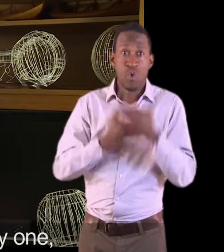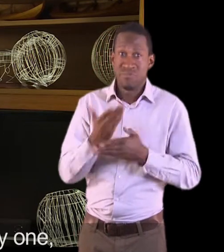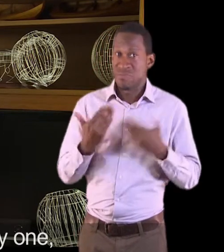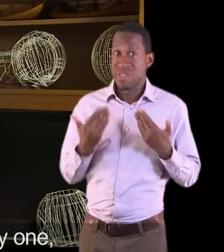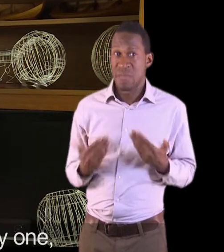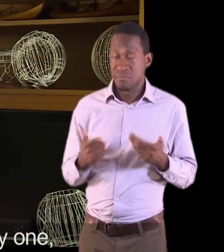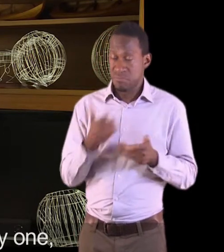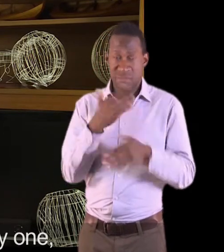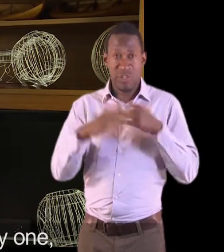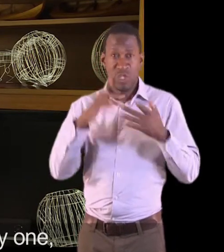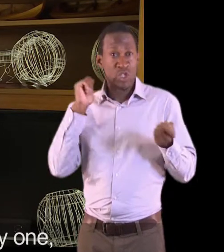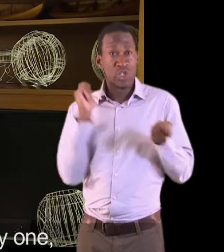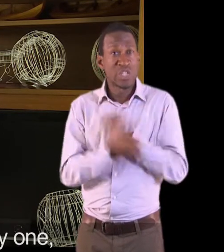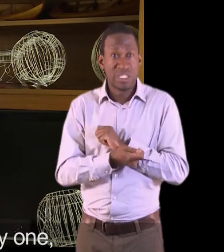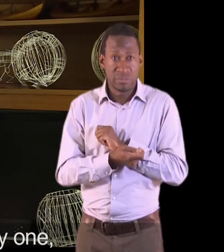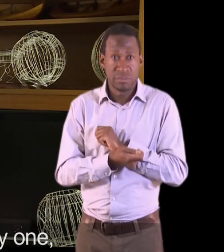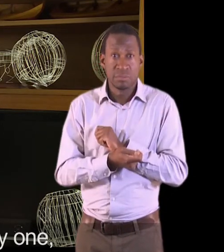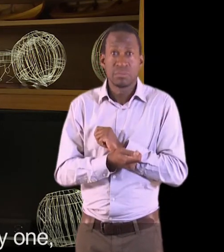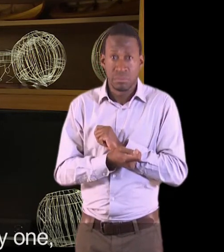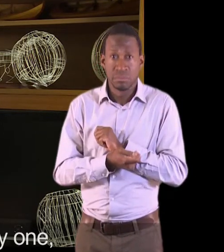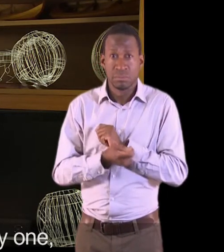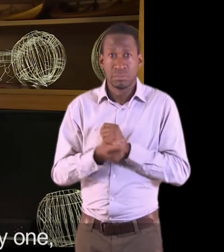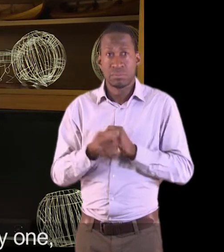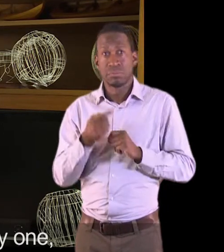one. He wasn't.